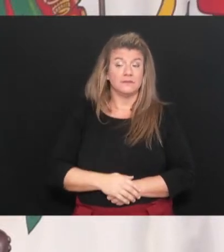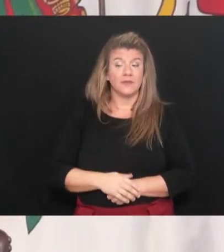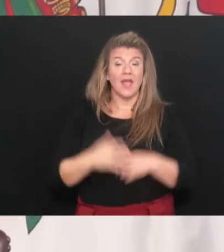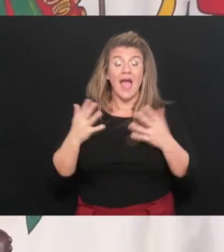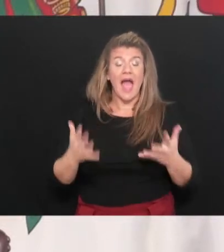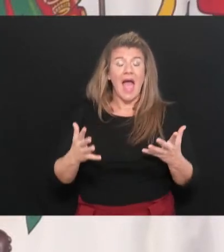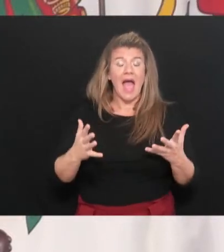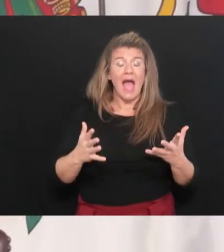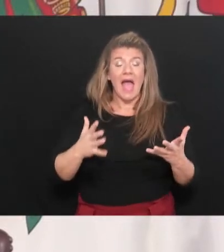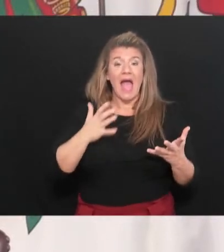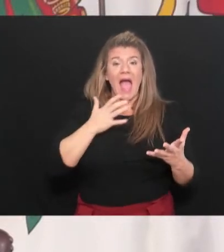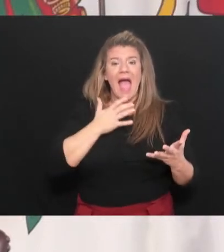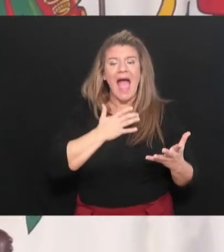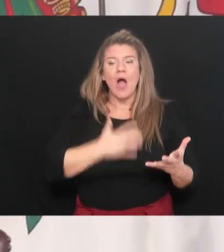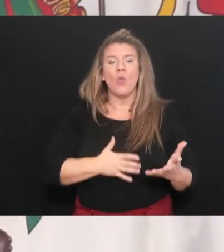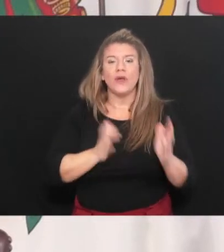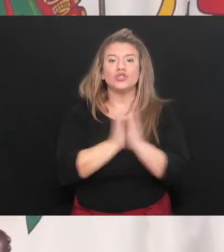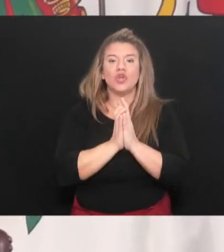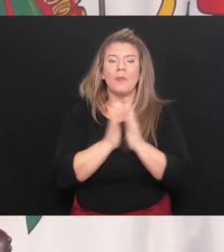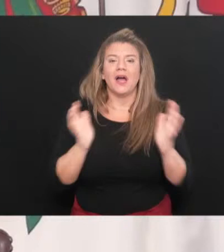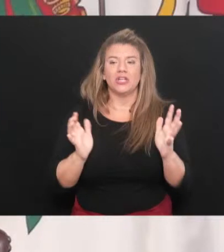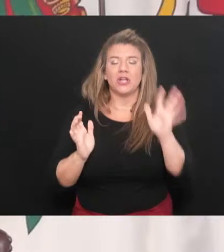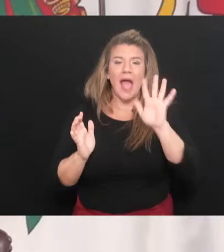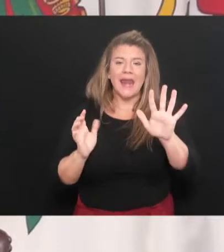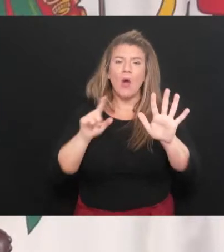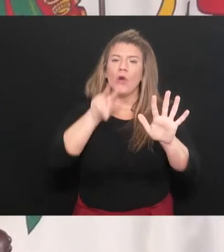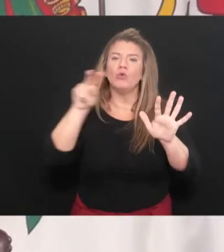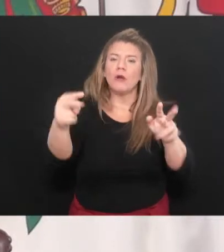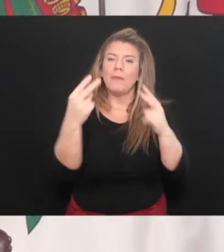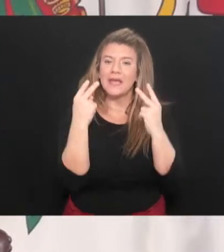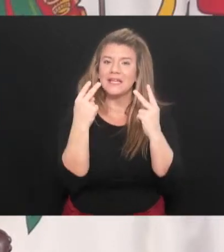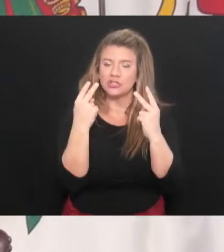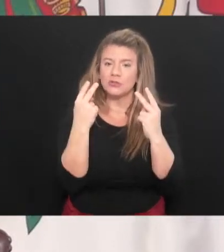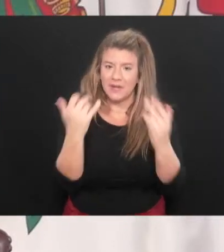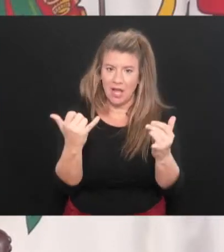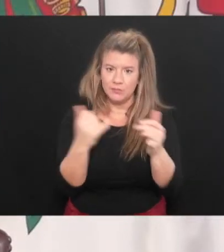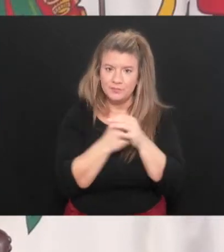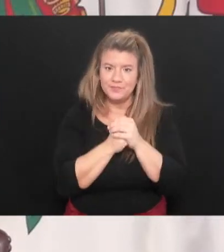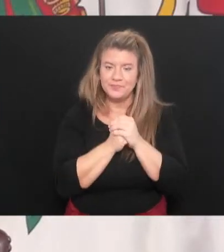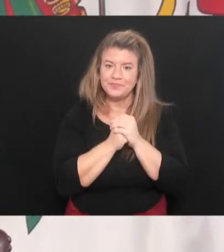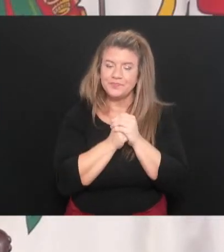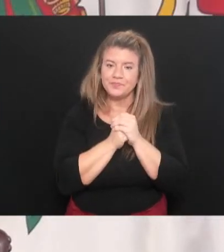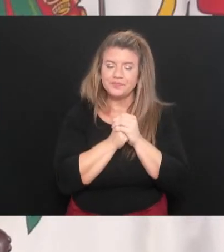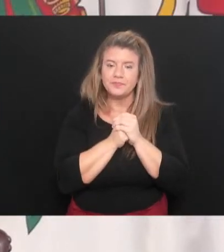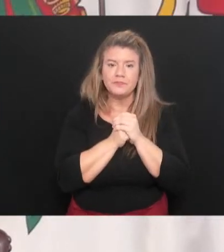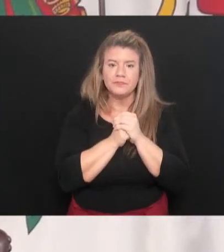I wish so much, and I want you to really pay close attention to me.